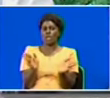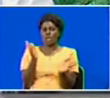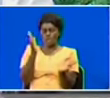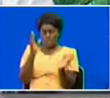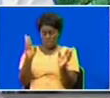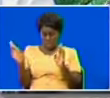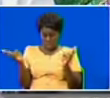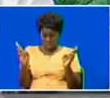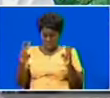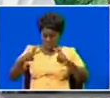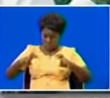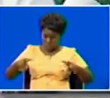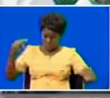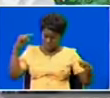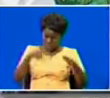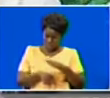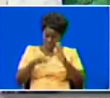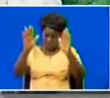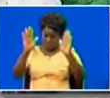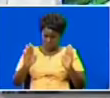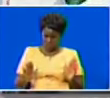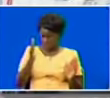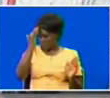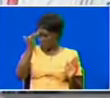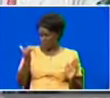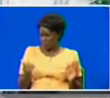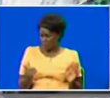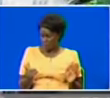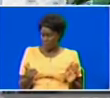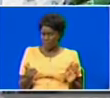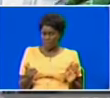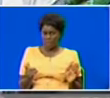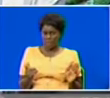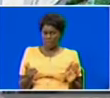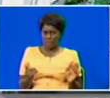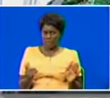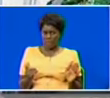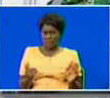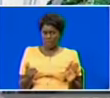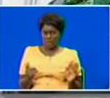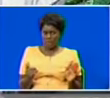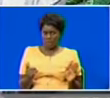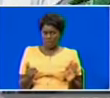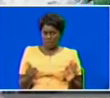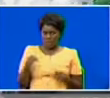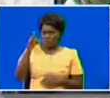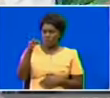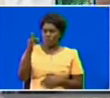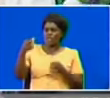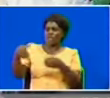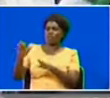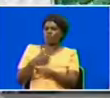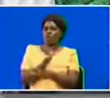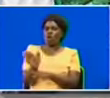scrutiny. Let me tell you, it is important because if we don't scrutinize candidates, we are going to leave our future to the hands of con